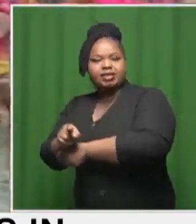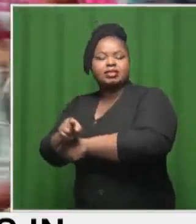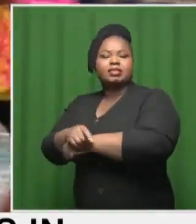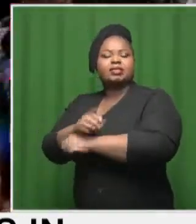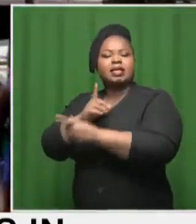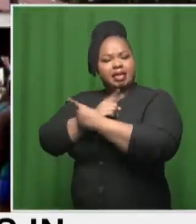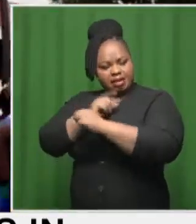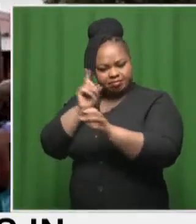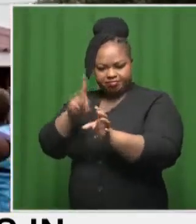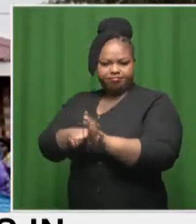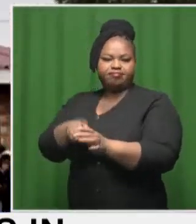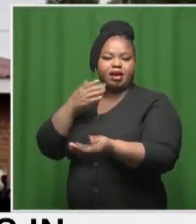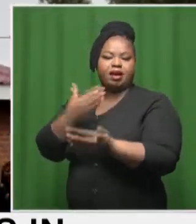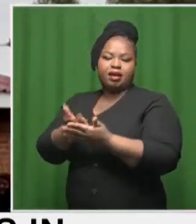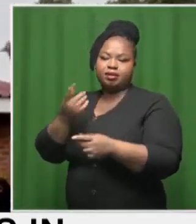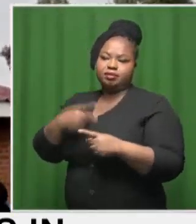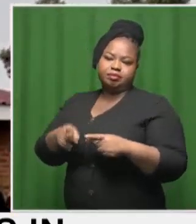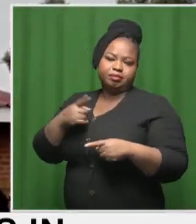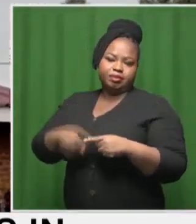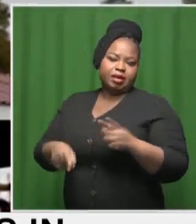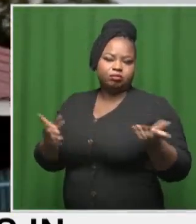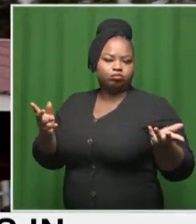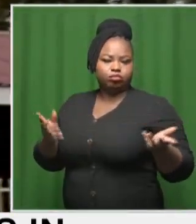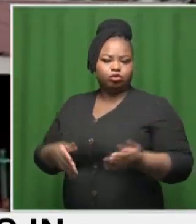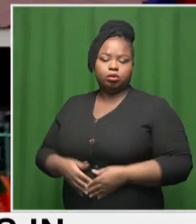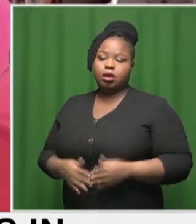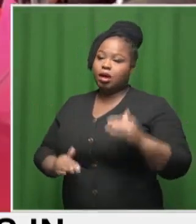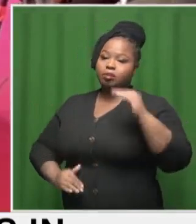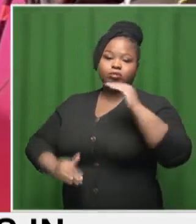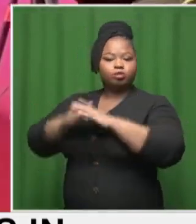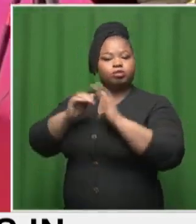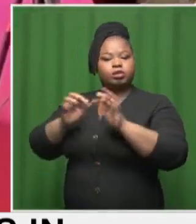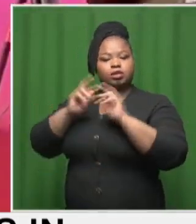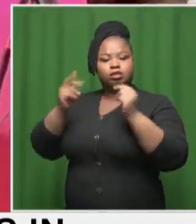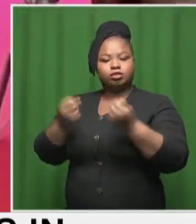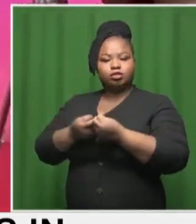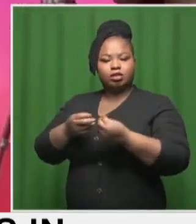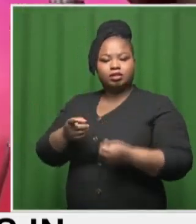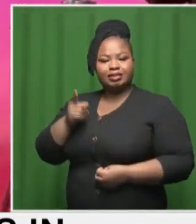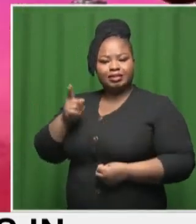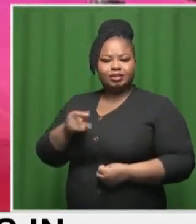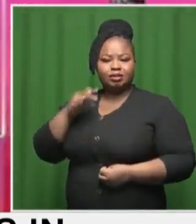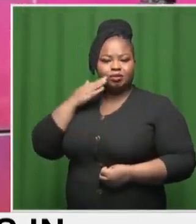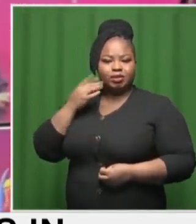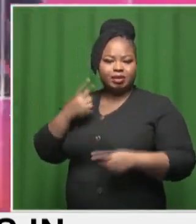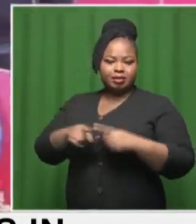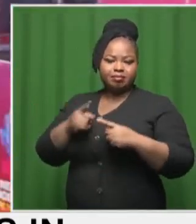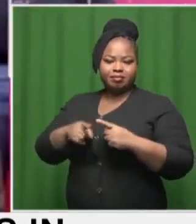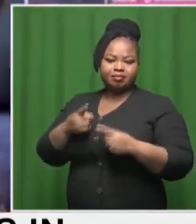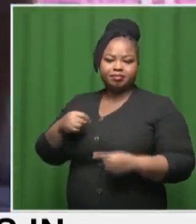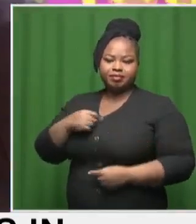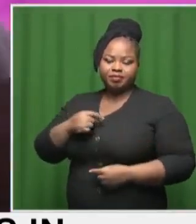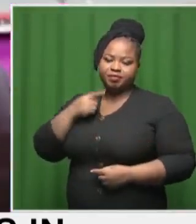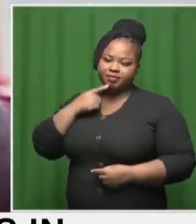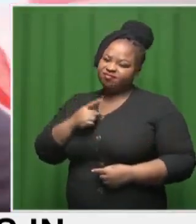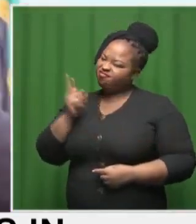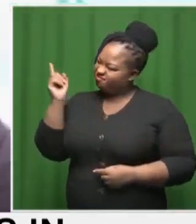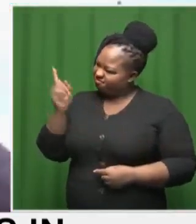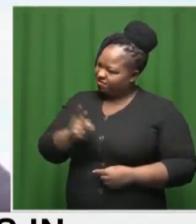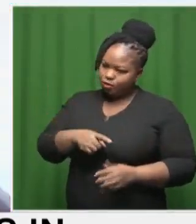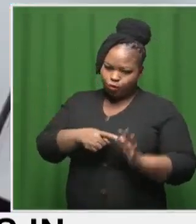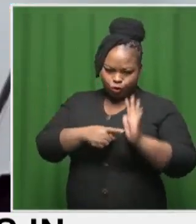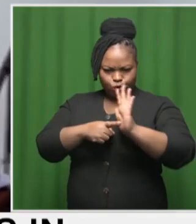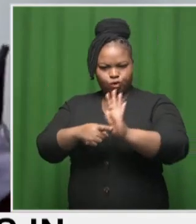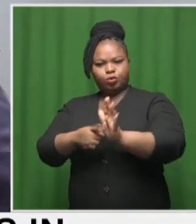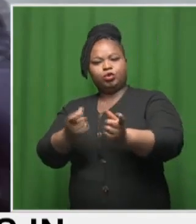can play and go up to national. And these clubs, as they play, we say to them, come and let's show you how